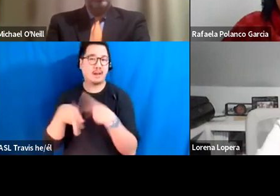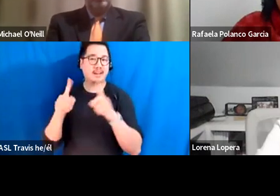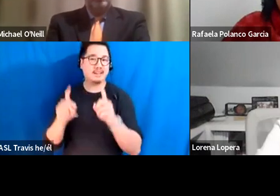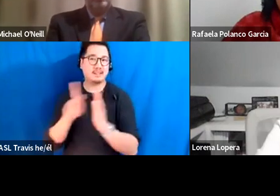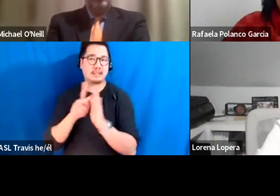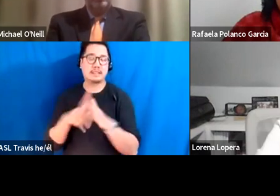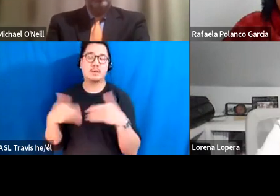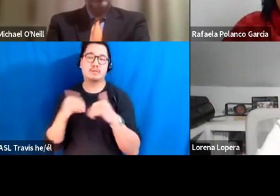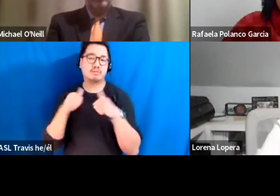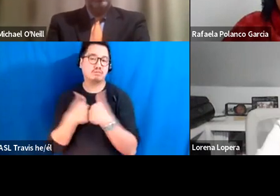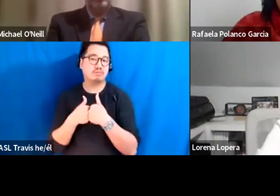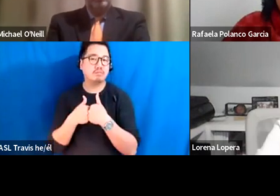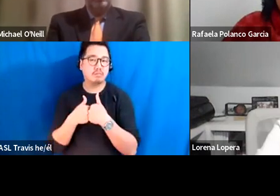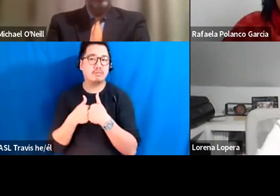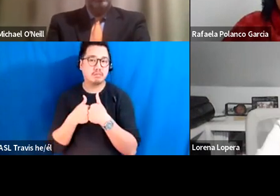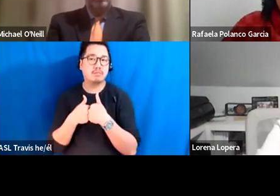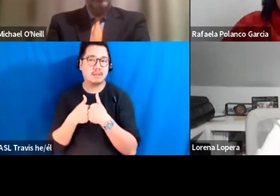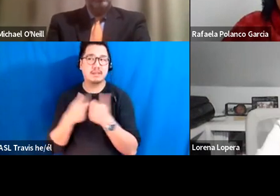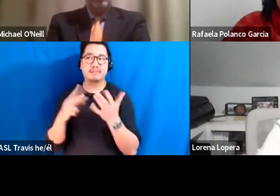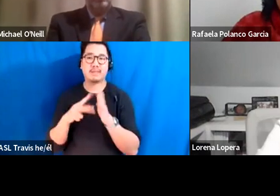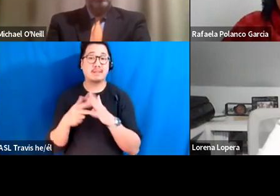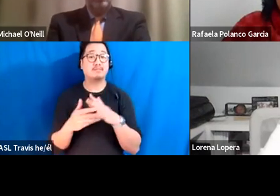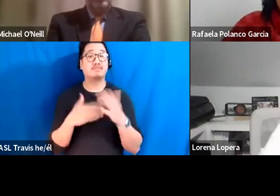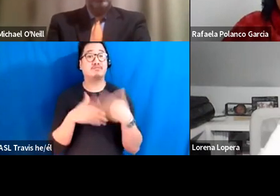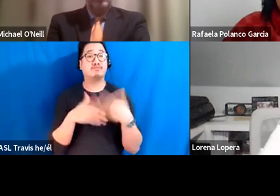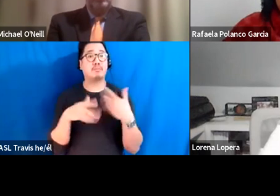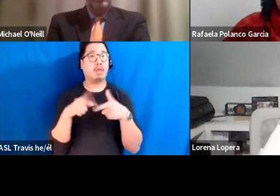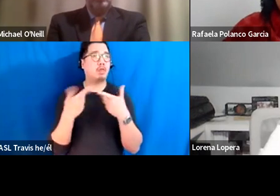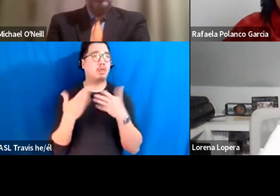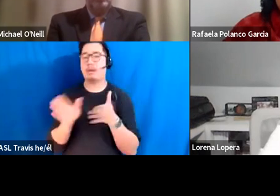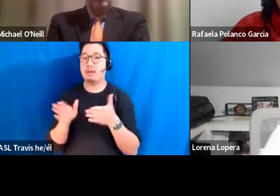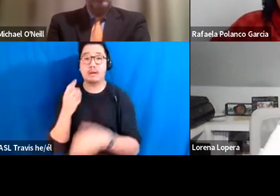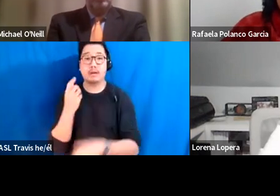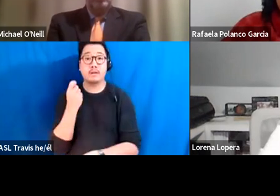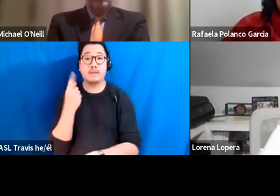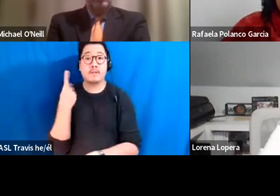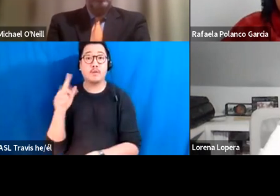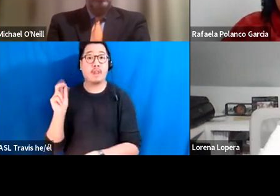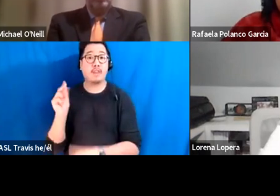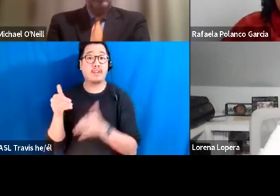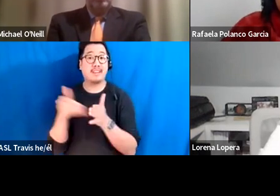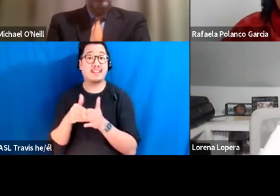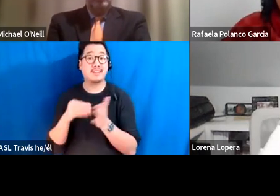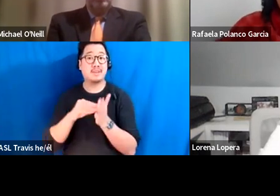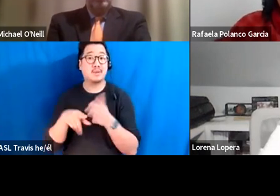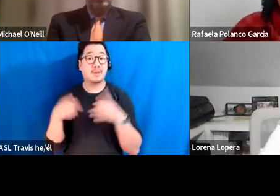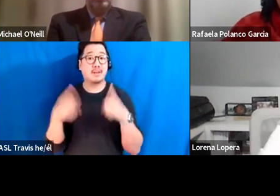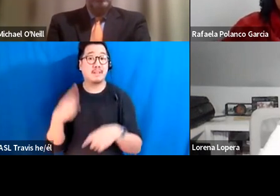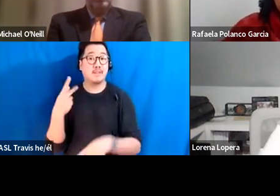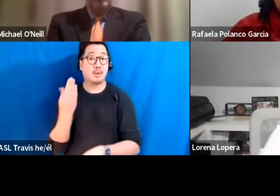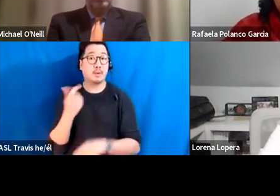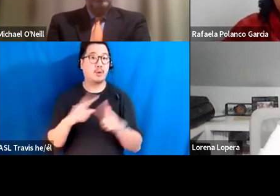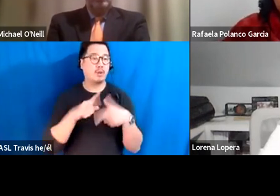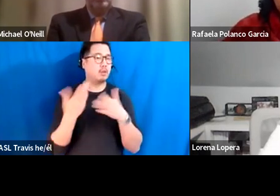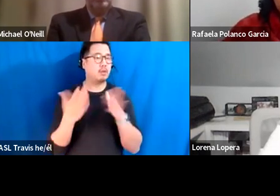rather challenging for us to just pivot that quickly because it took us quite a while to get the 30 000 students consented so